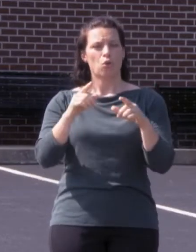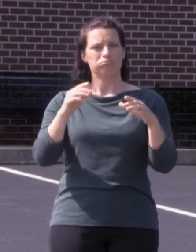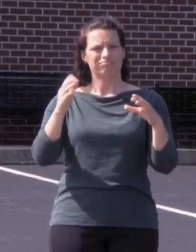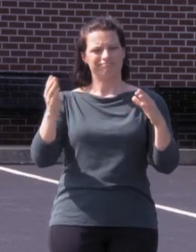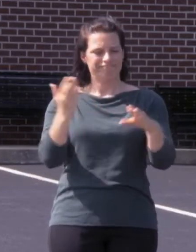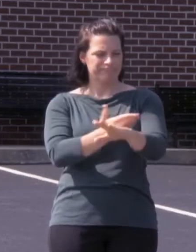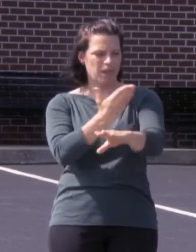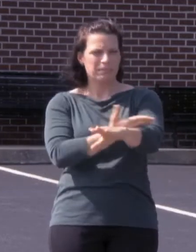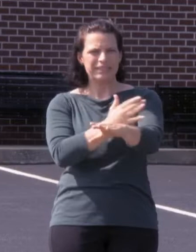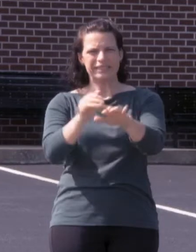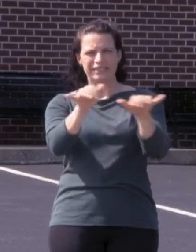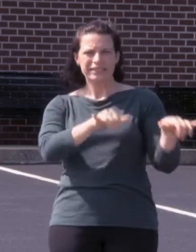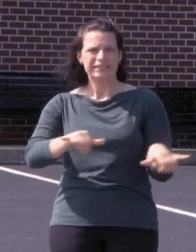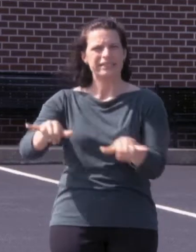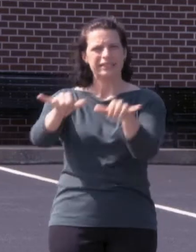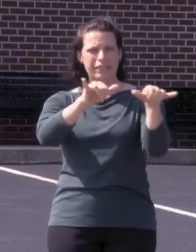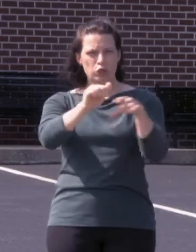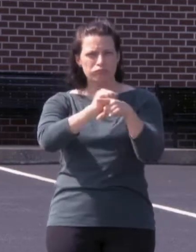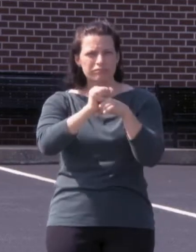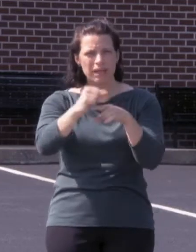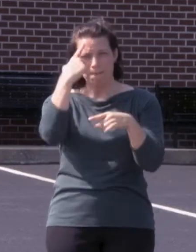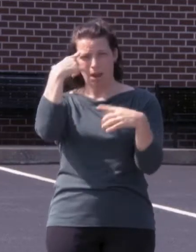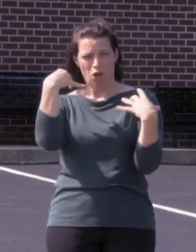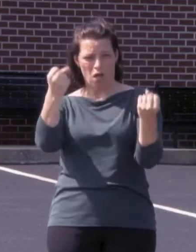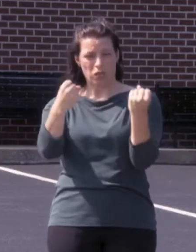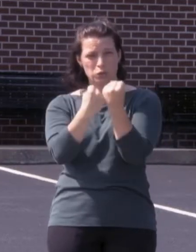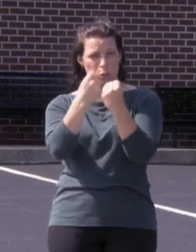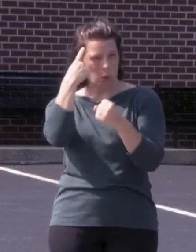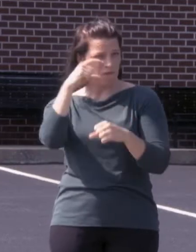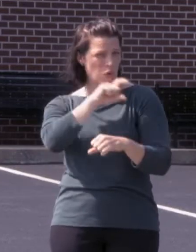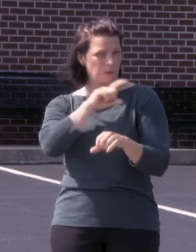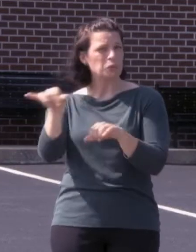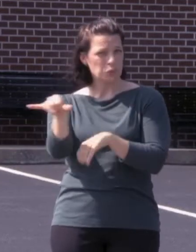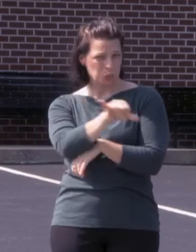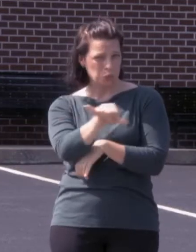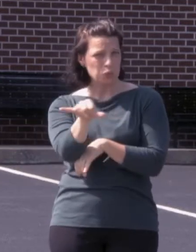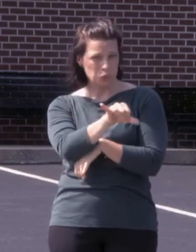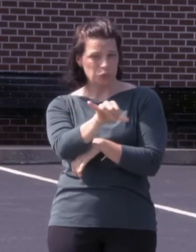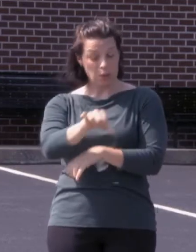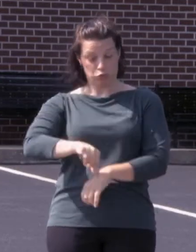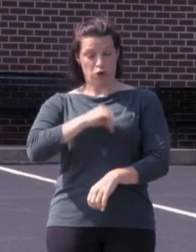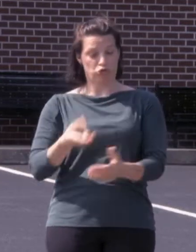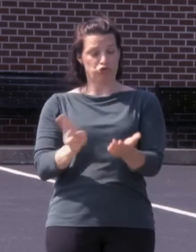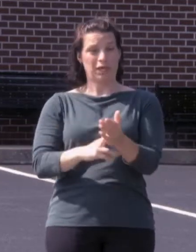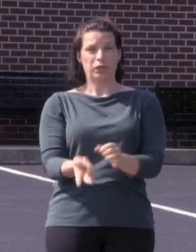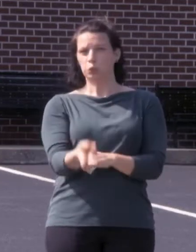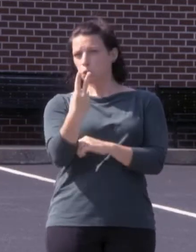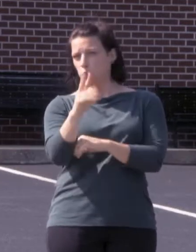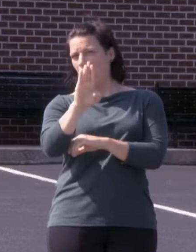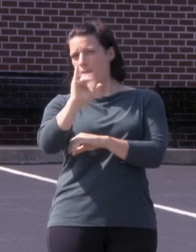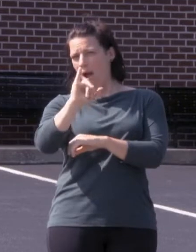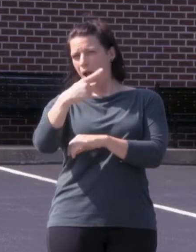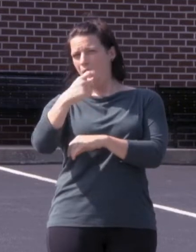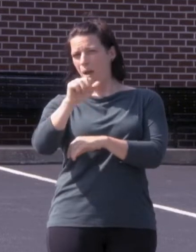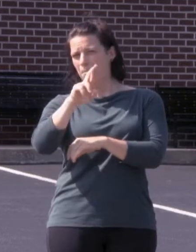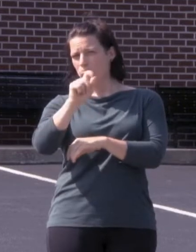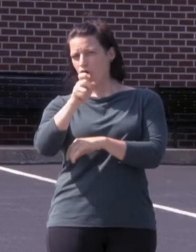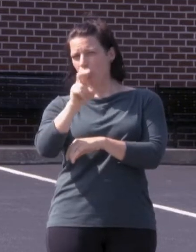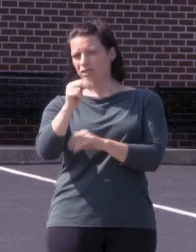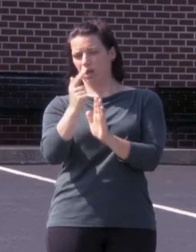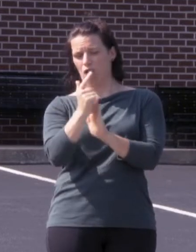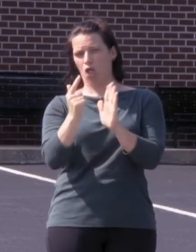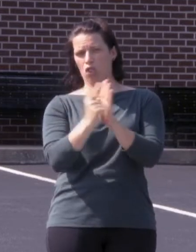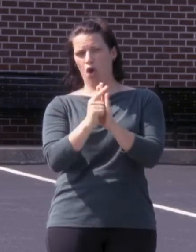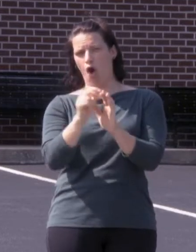and improved mental health support for officers. I was also proud to sign 2 bipartisan law enforcement